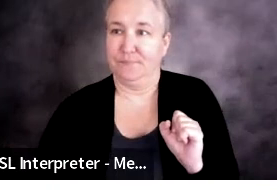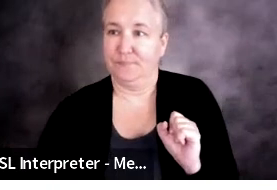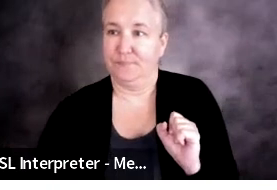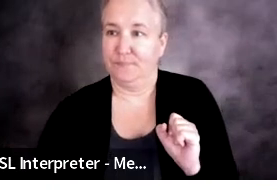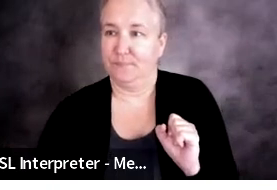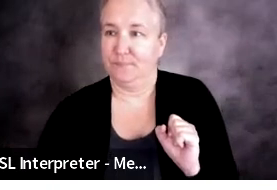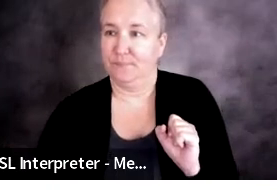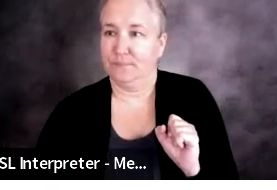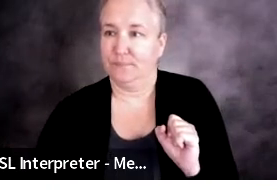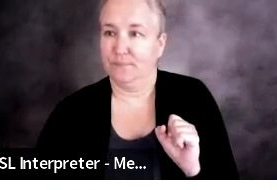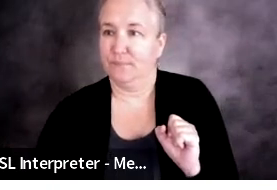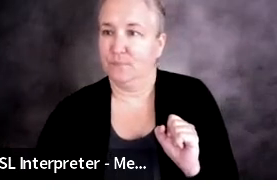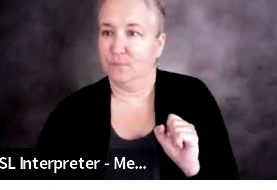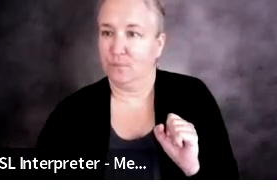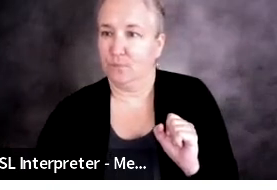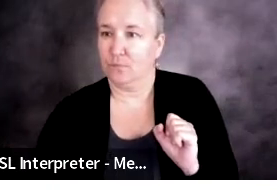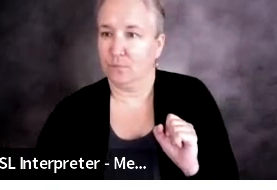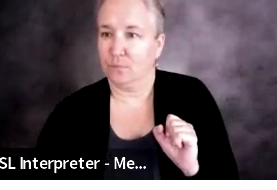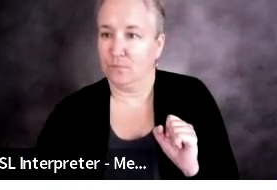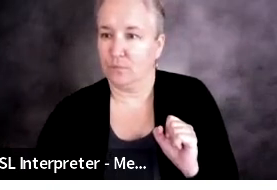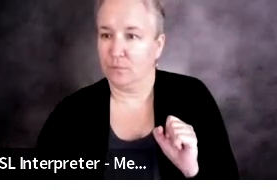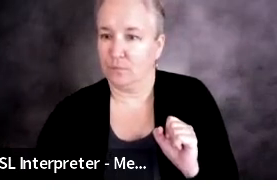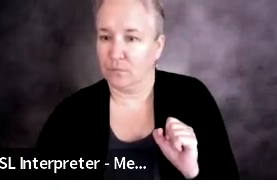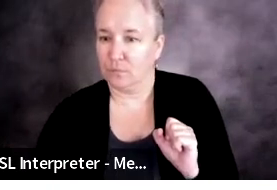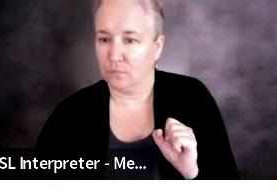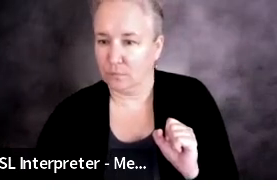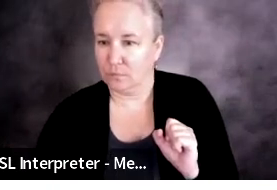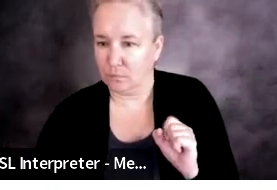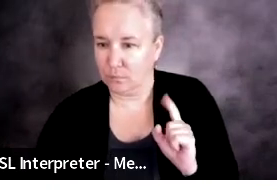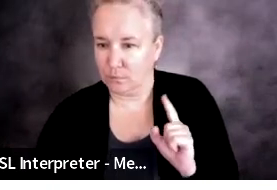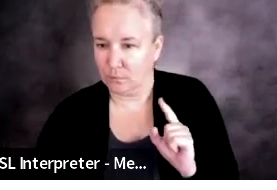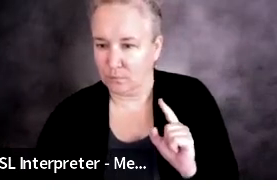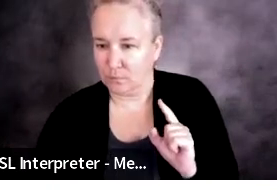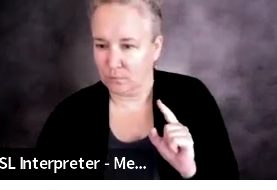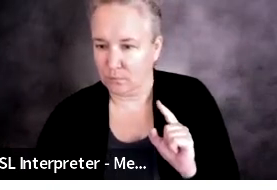The last question that was asked in the registration